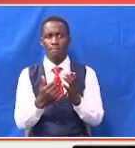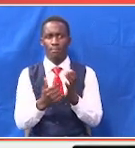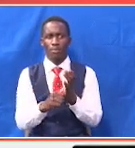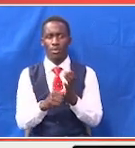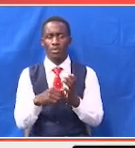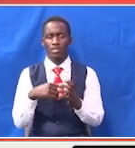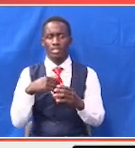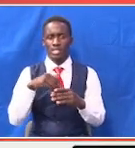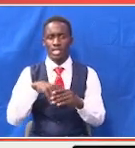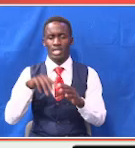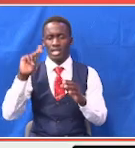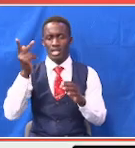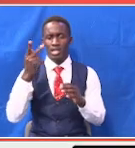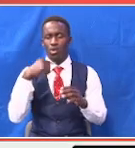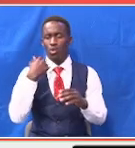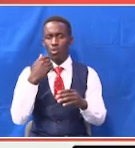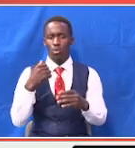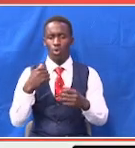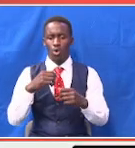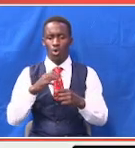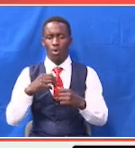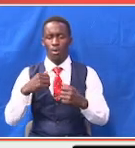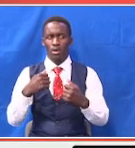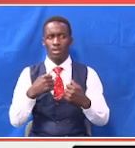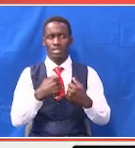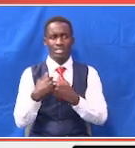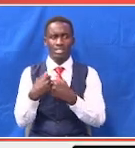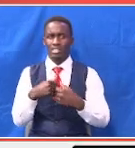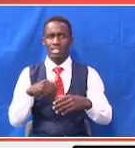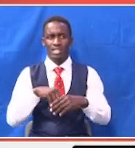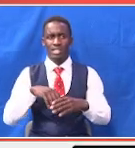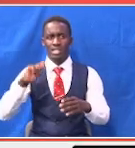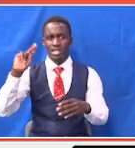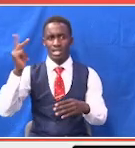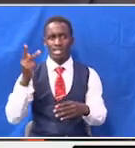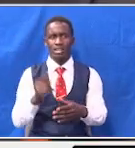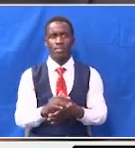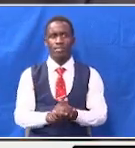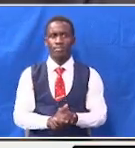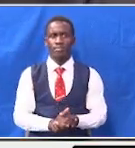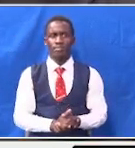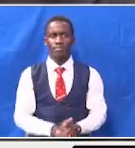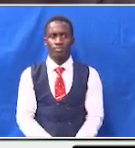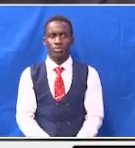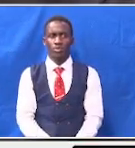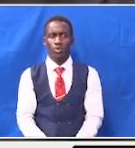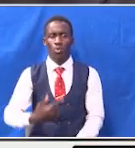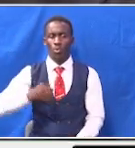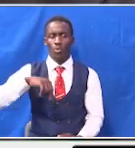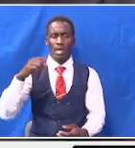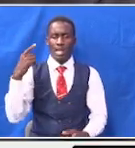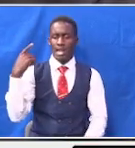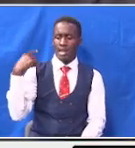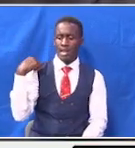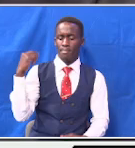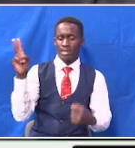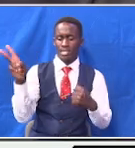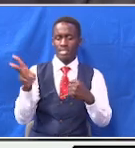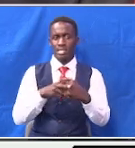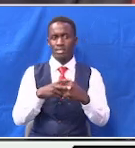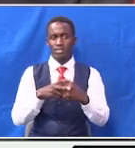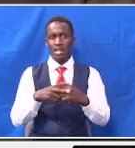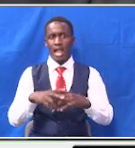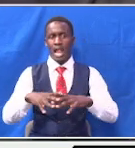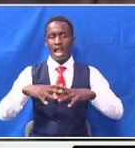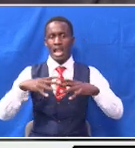beating up on Kenya image and everything. Is that so? No question about it. We are number seven